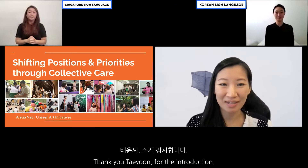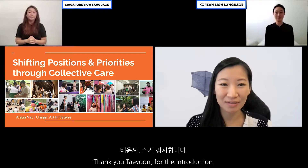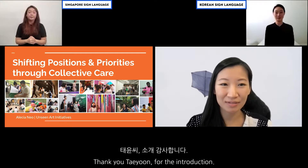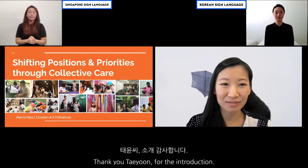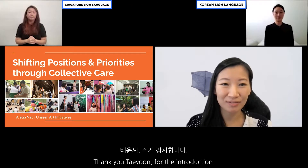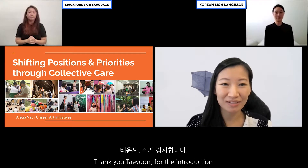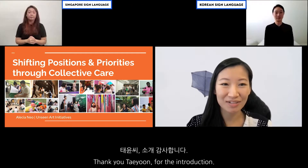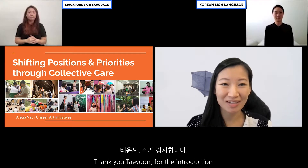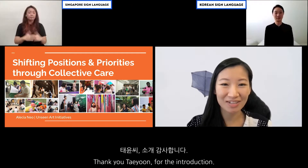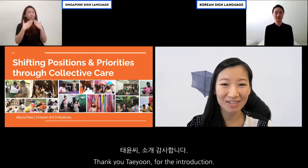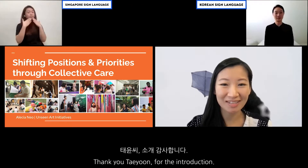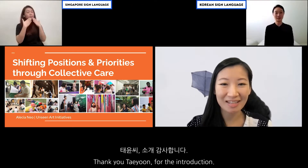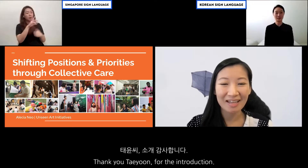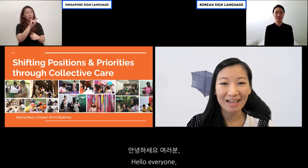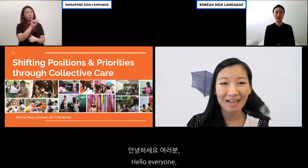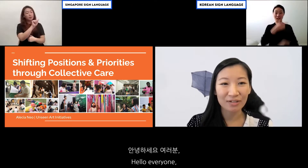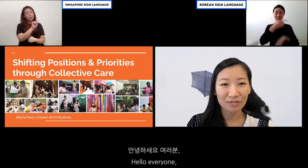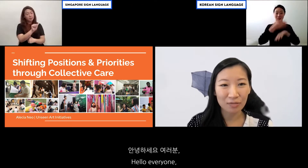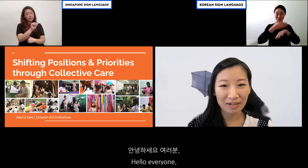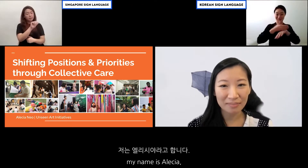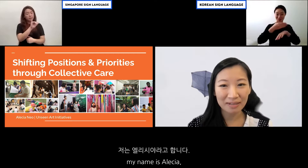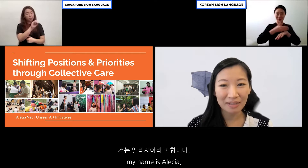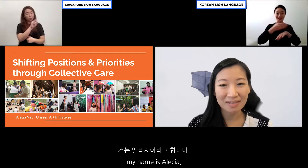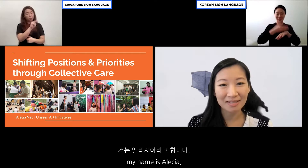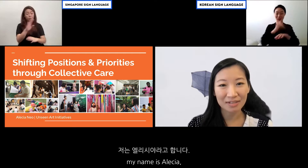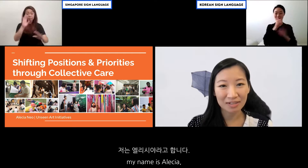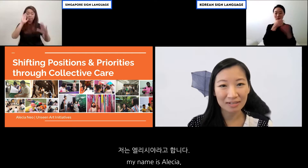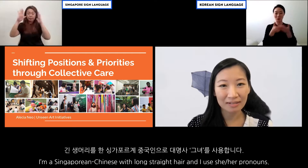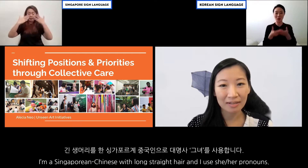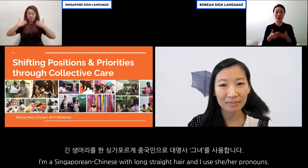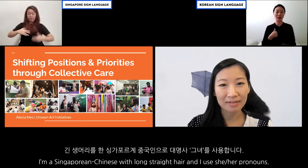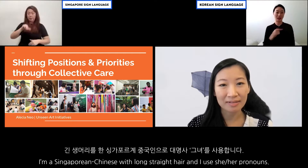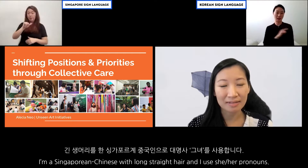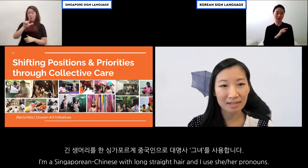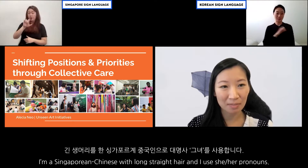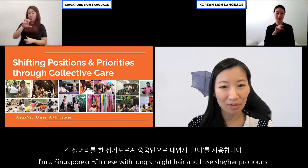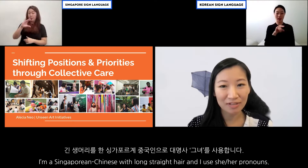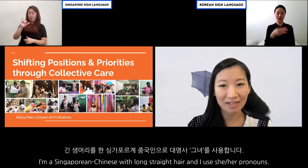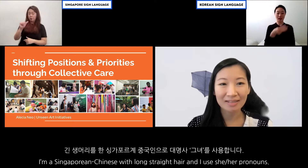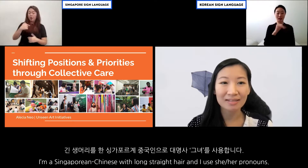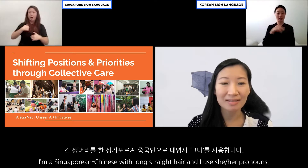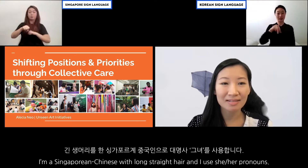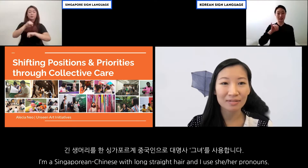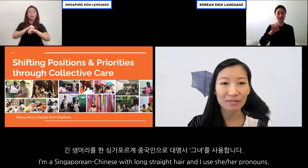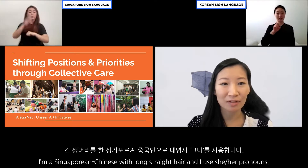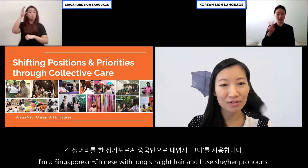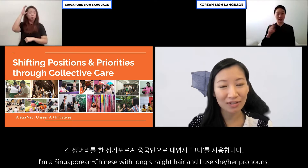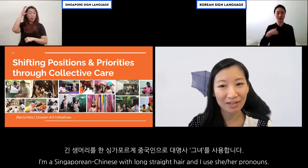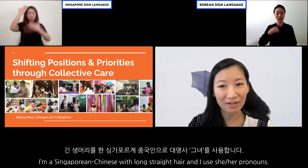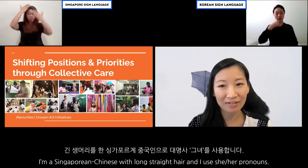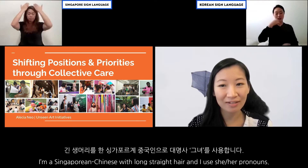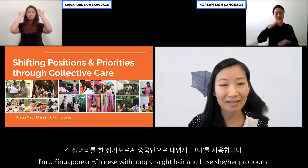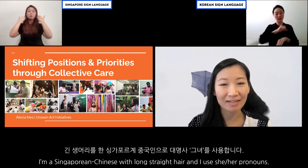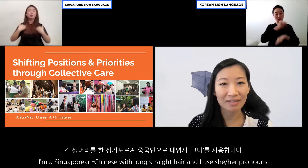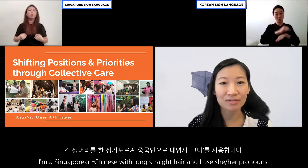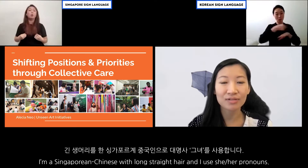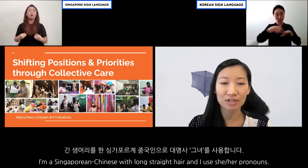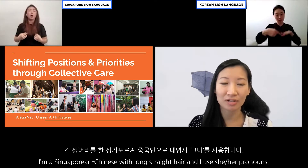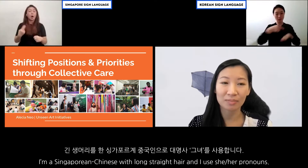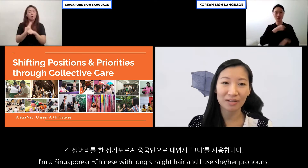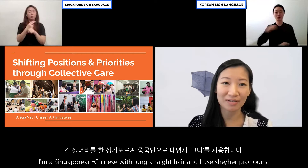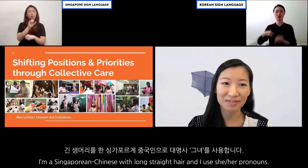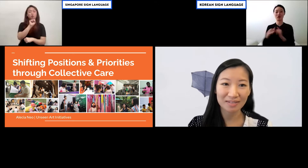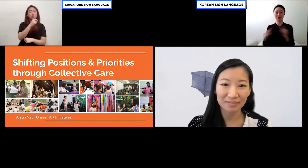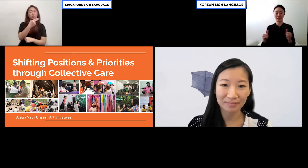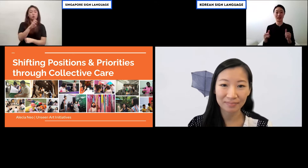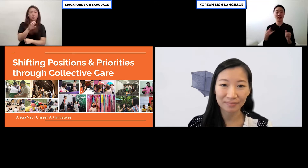Thank you, Taeyoon, for the introduction. Hello, everyone. My name is Alecia. I'm a Singaporean Chinese with long straight hair, and I use she,